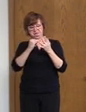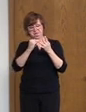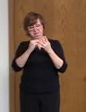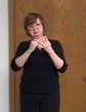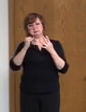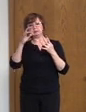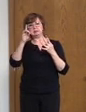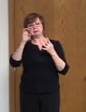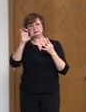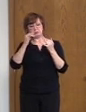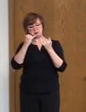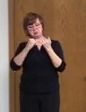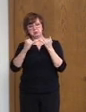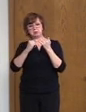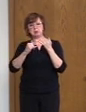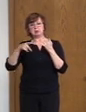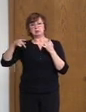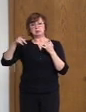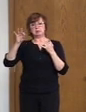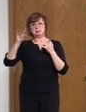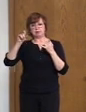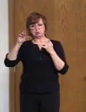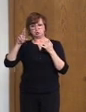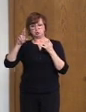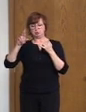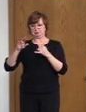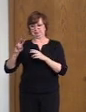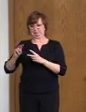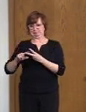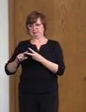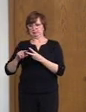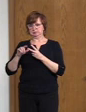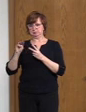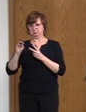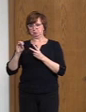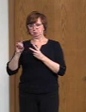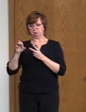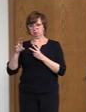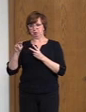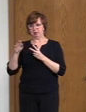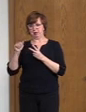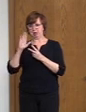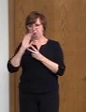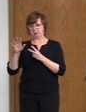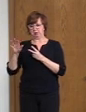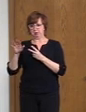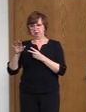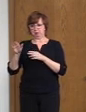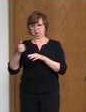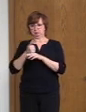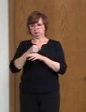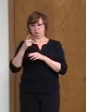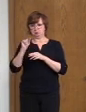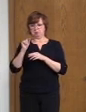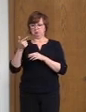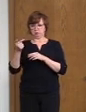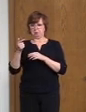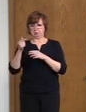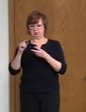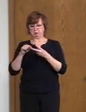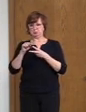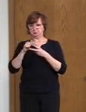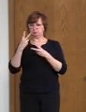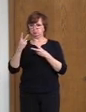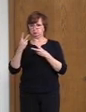10,725 doses per week. We also now expect Moderna to begin delivering vaccines very early in 2021. The